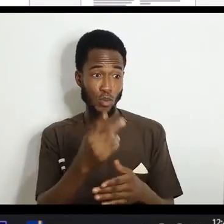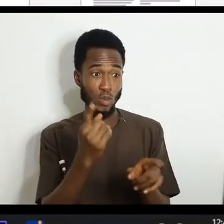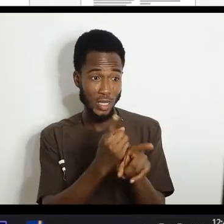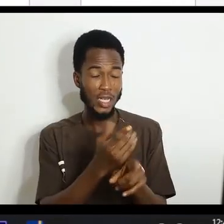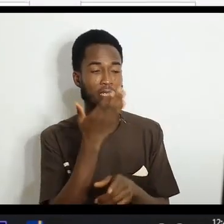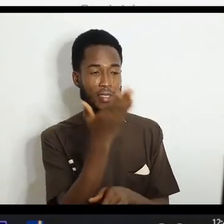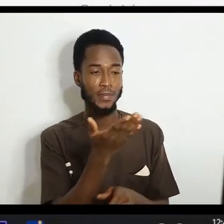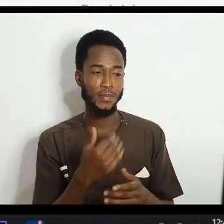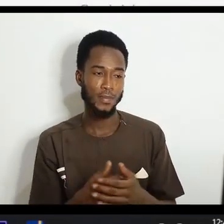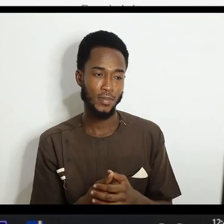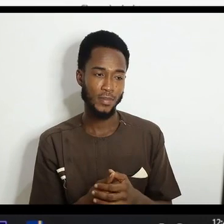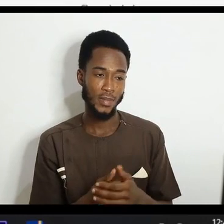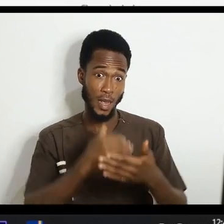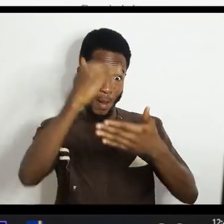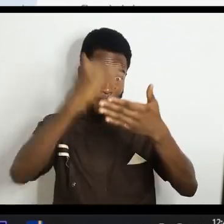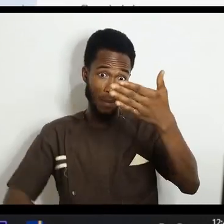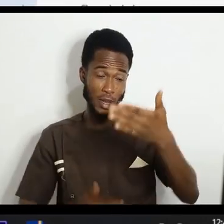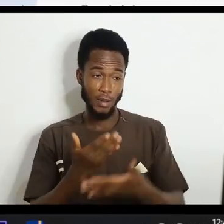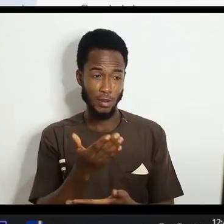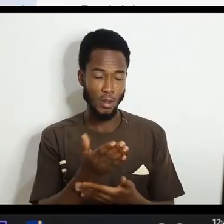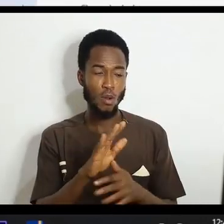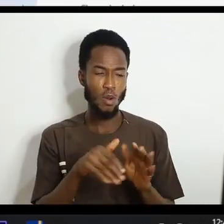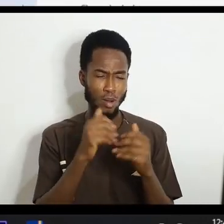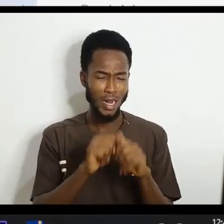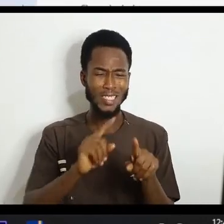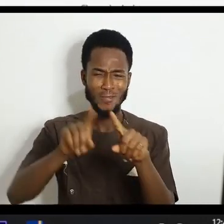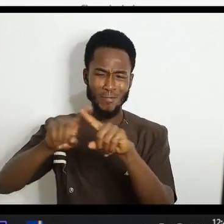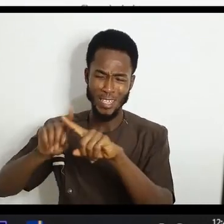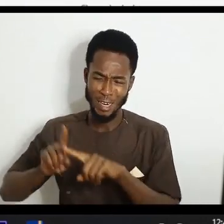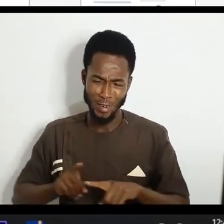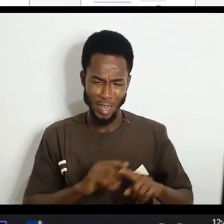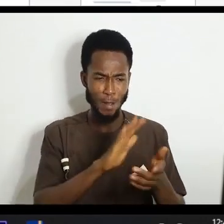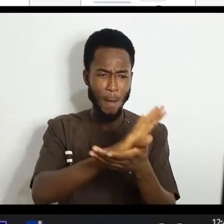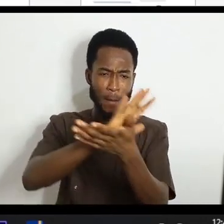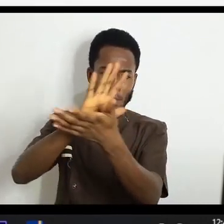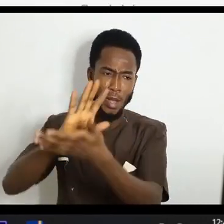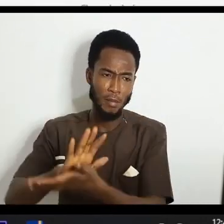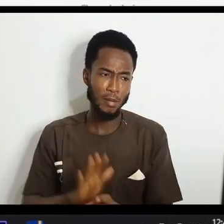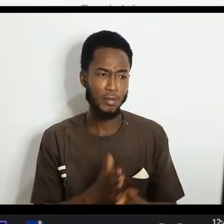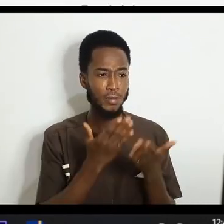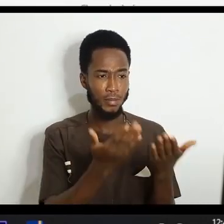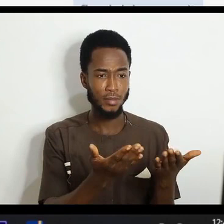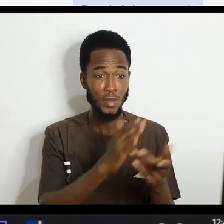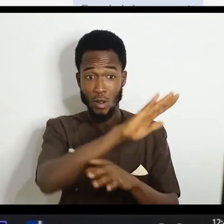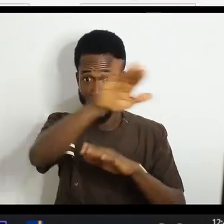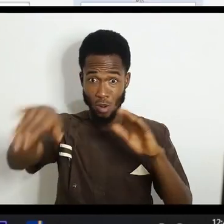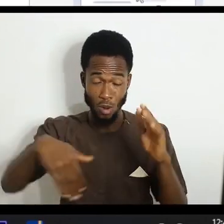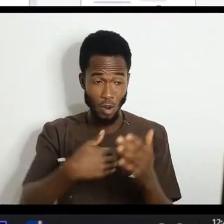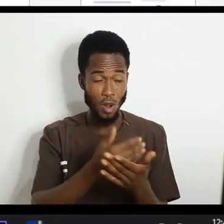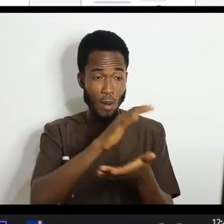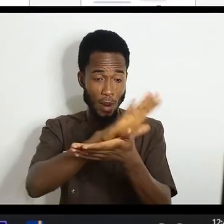open Microsoft Word. And this interface here, you can see so many objects here. These are